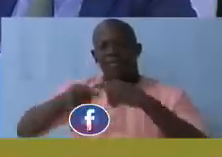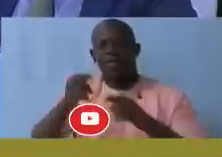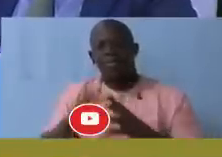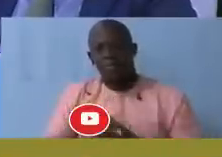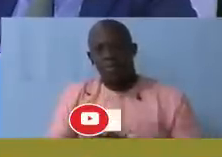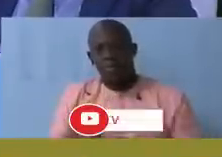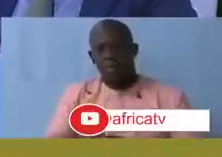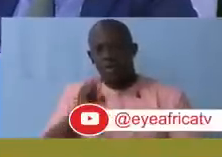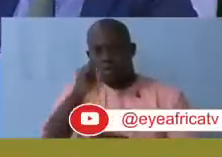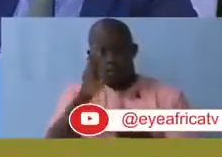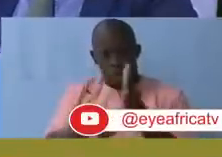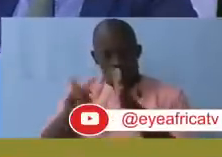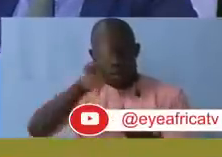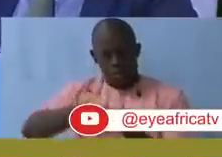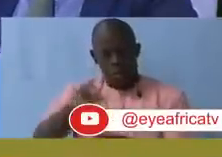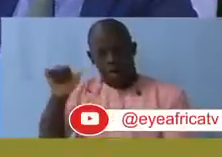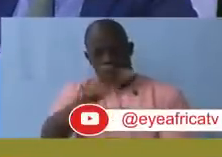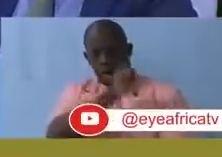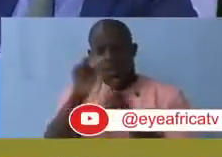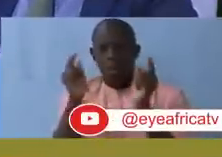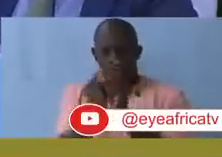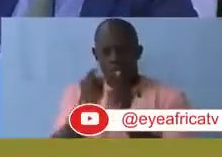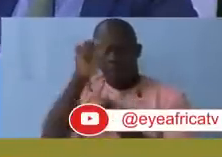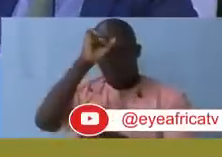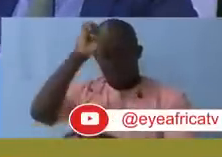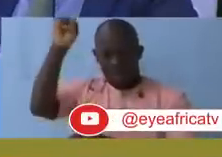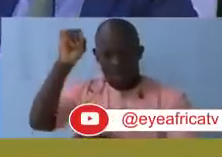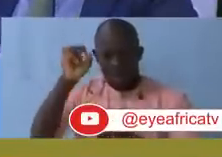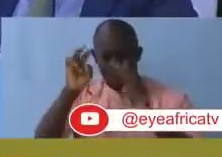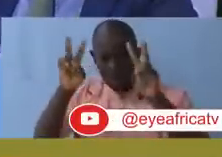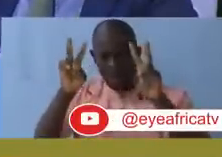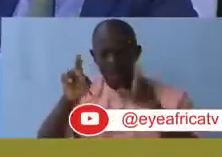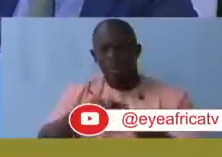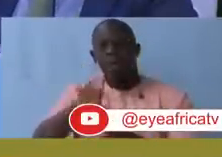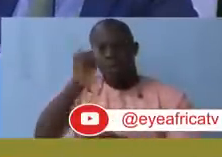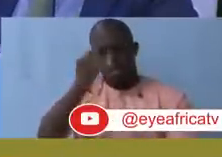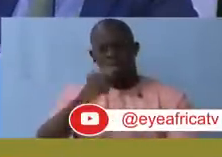you report back to him? Yes, I did report back to him.